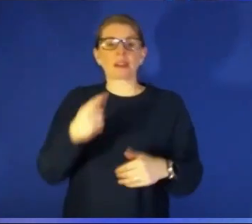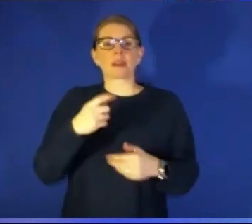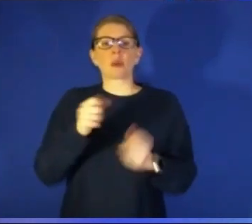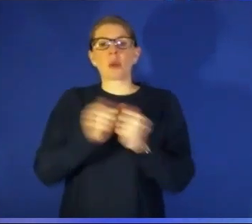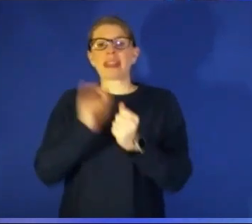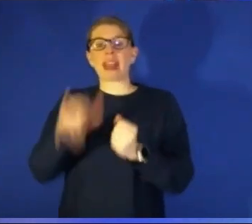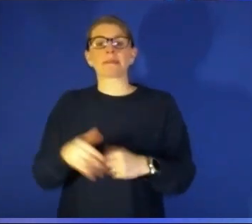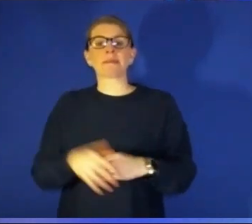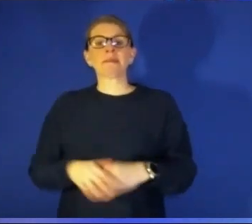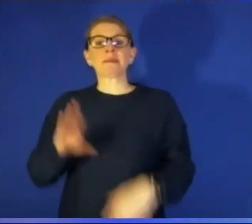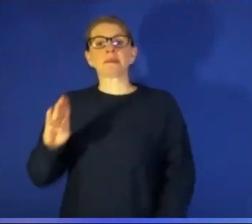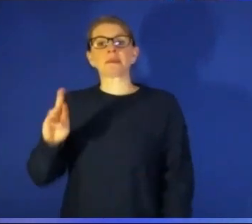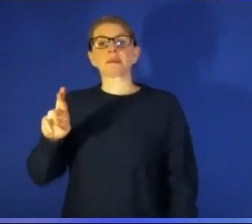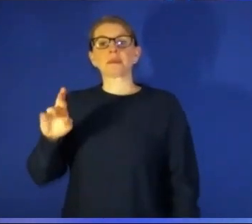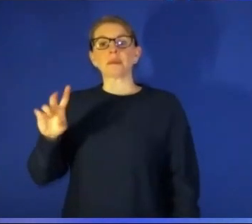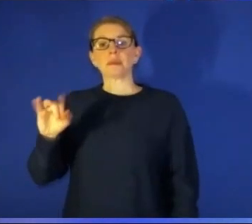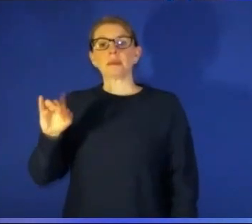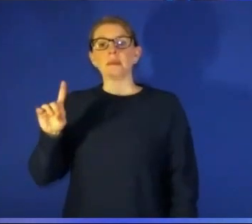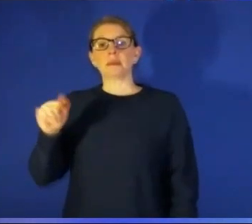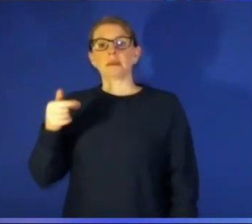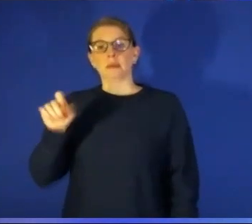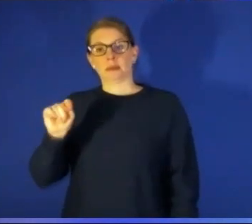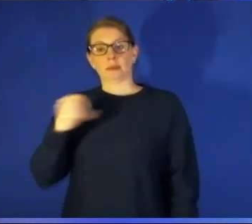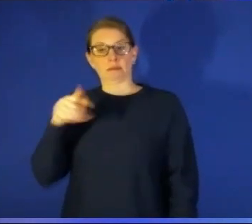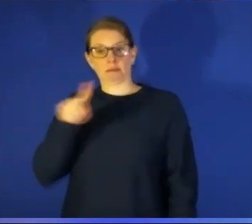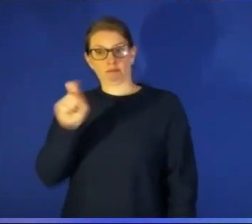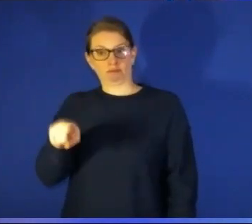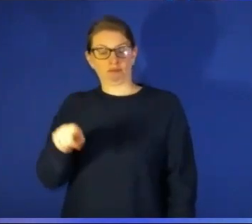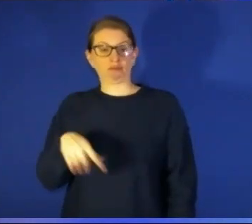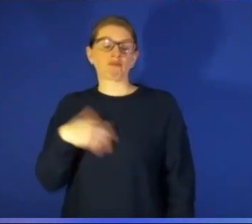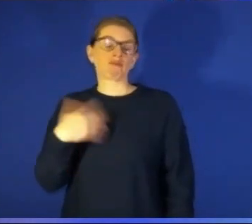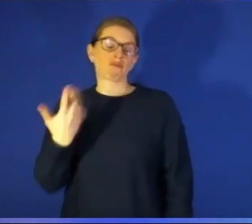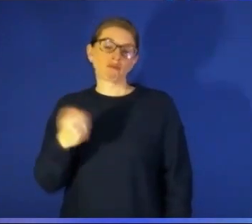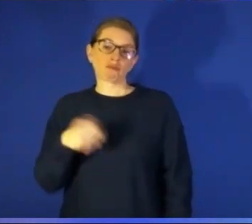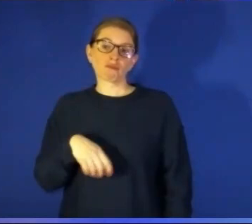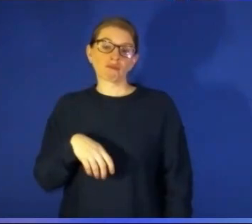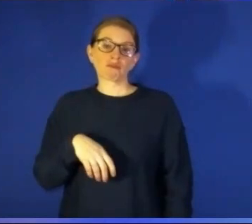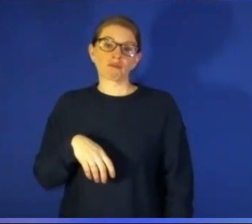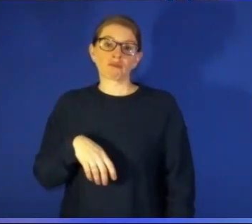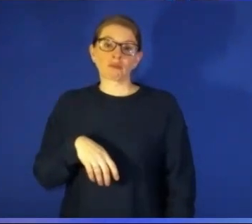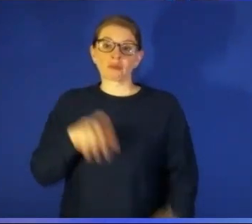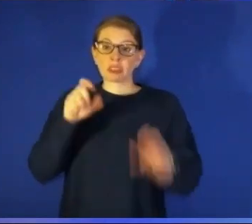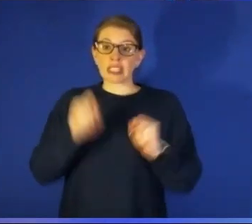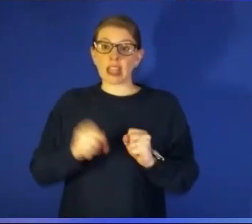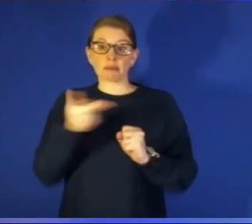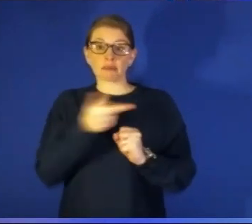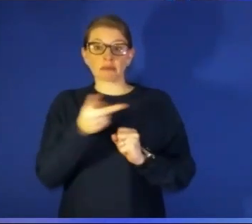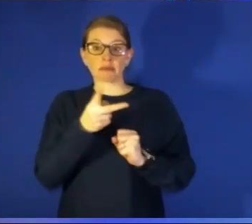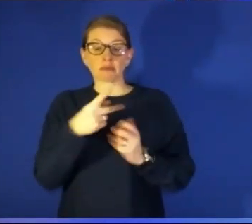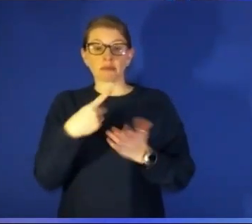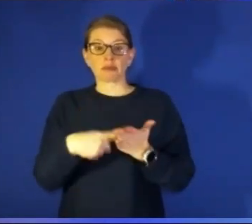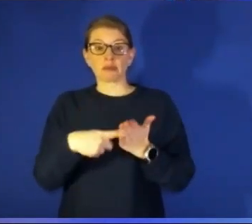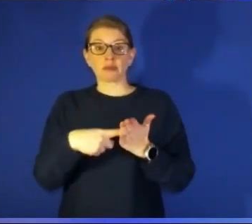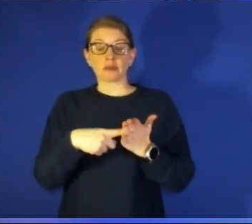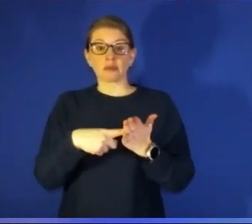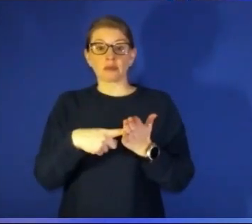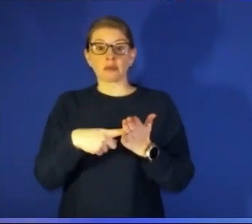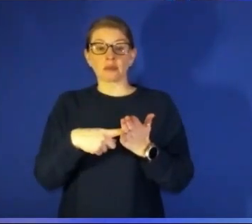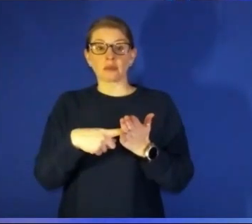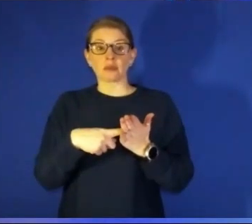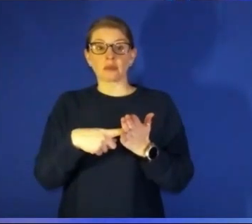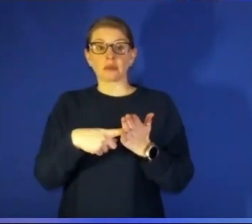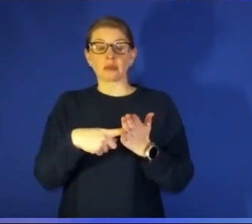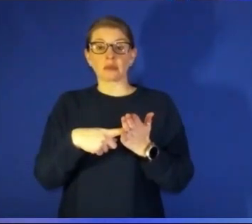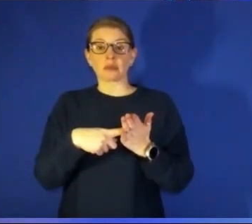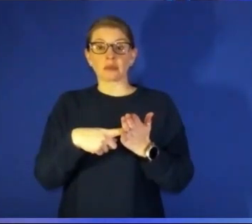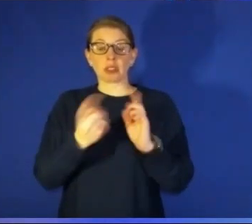has a question. I don't know if you can answer it, but maybe you have some insight. Can you all speak of extreme altered mental status in